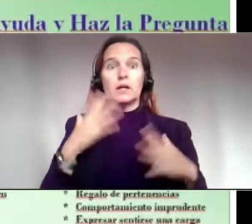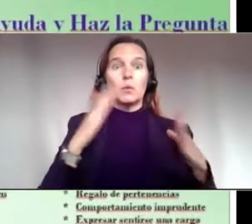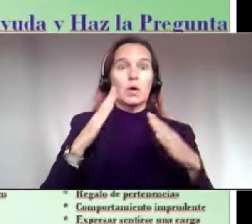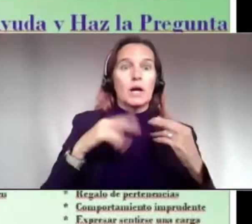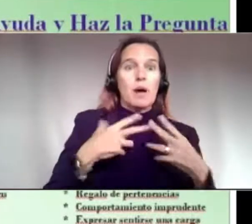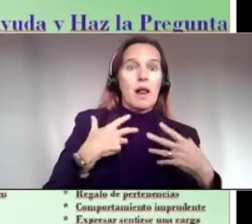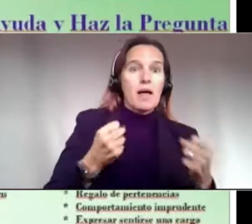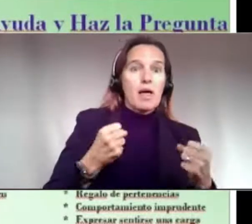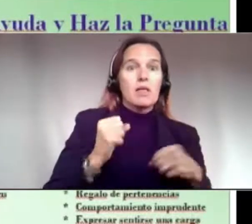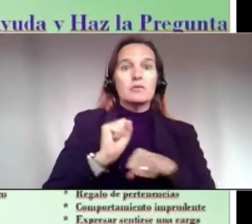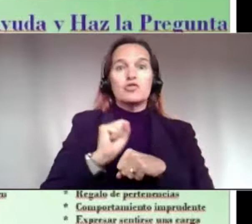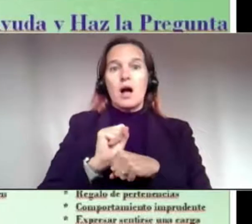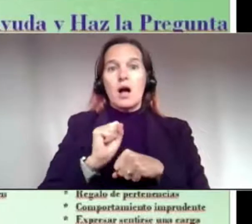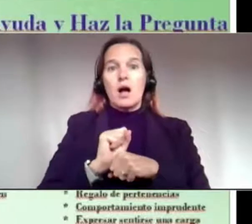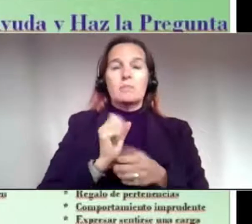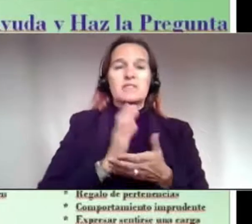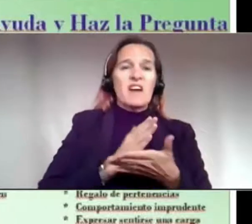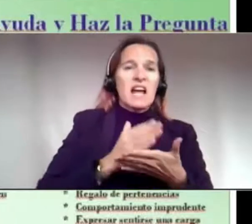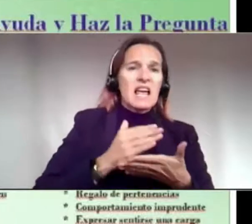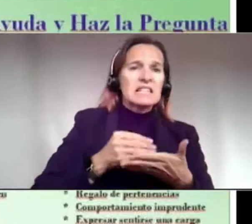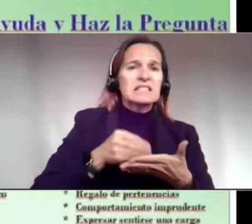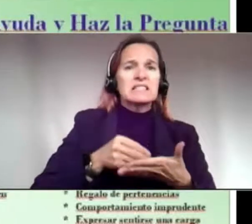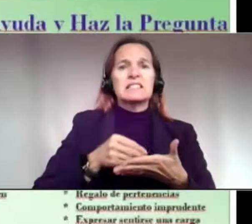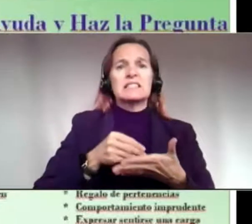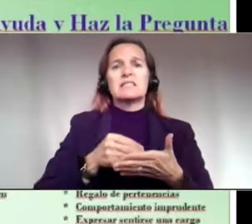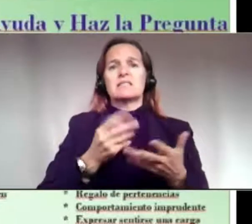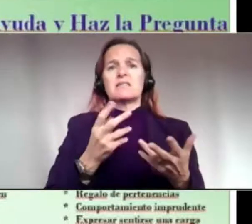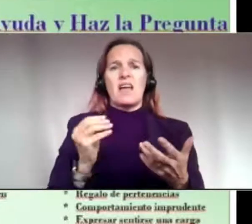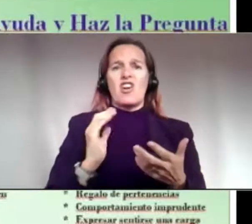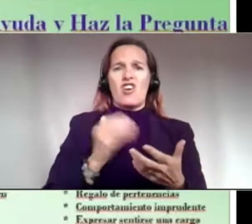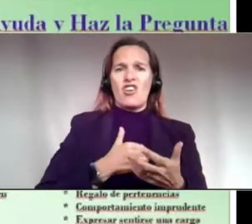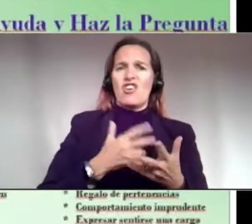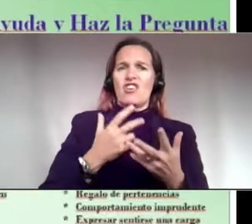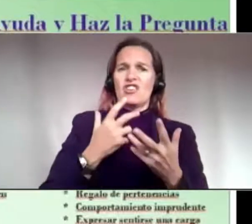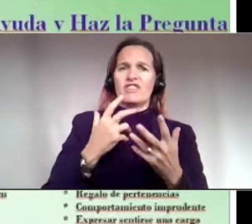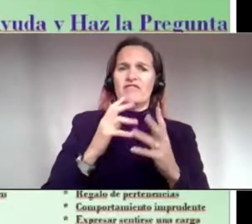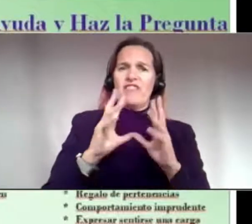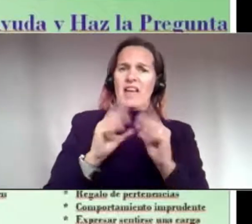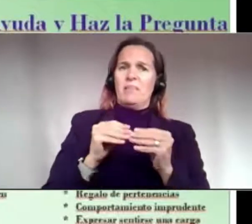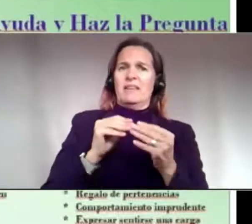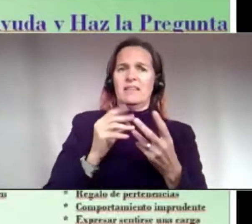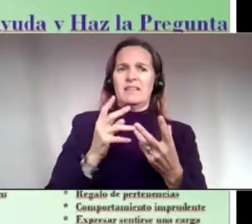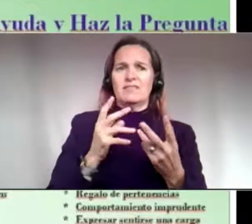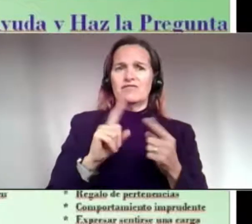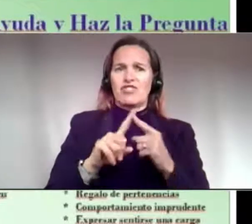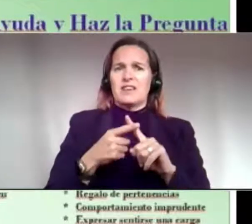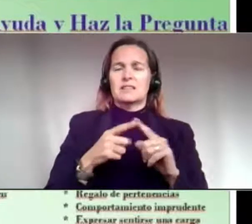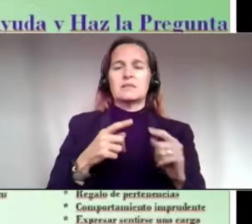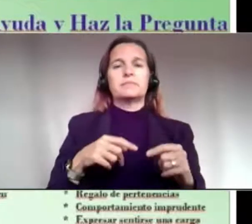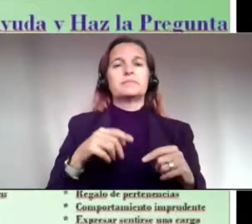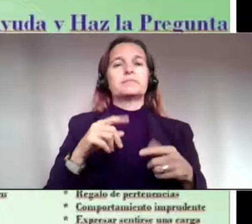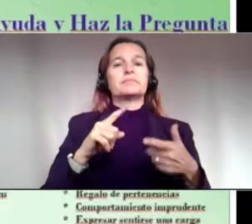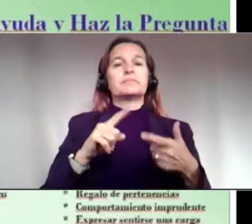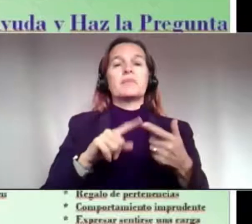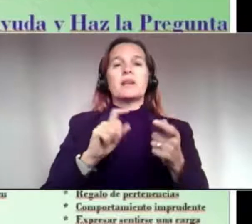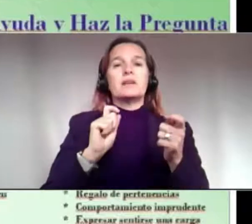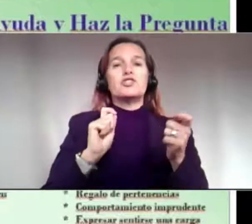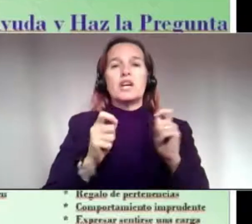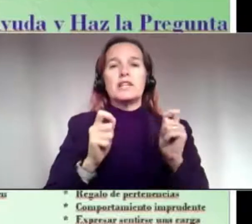jobs, our finances, and our loved ones; change in our sleep and eating patterns; difficulty sleeping or